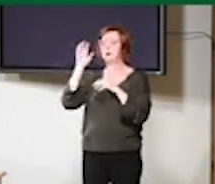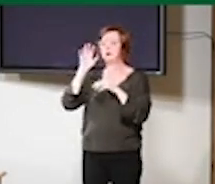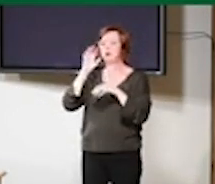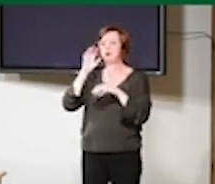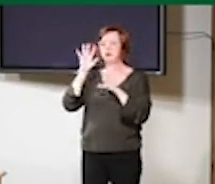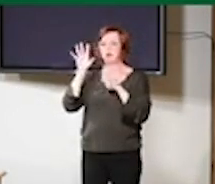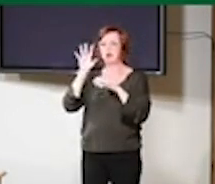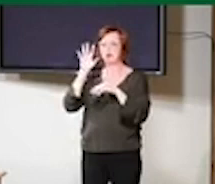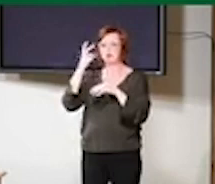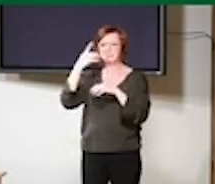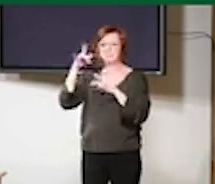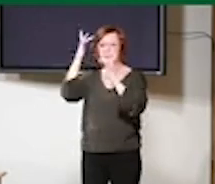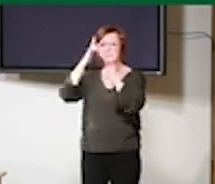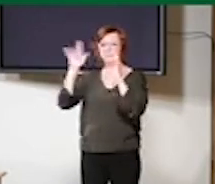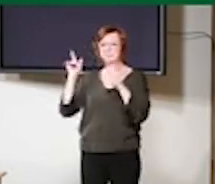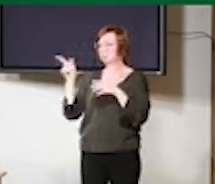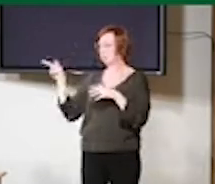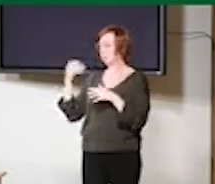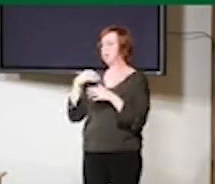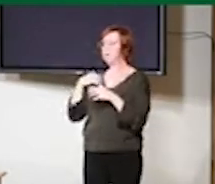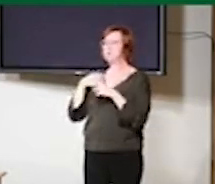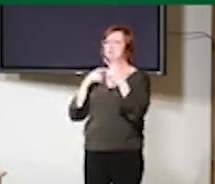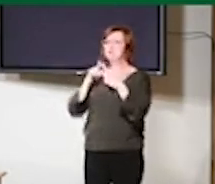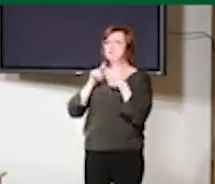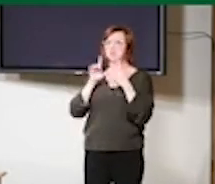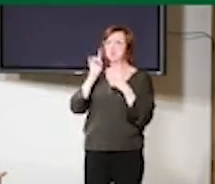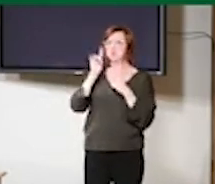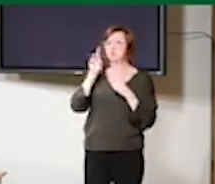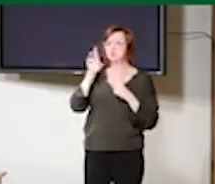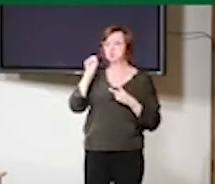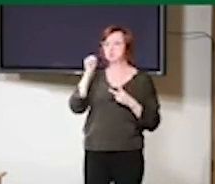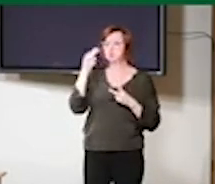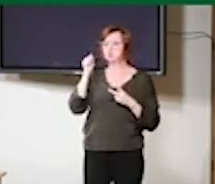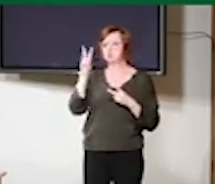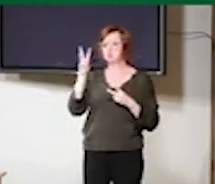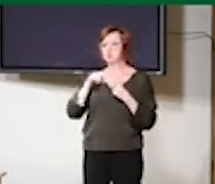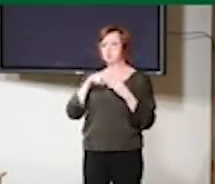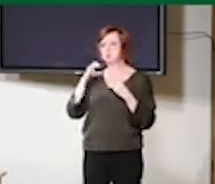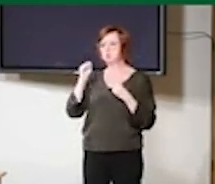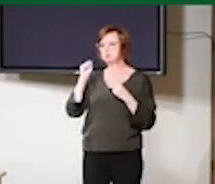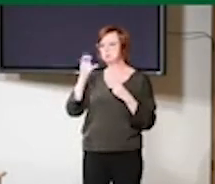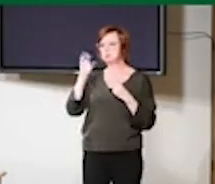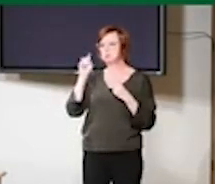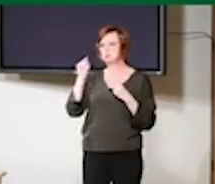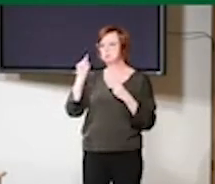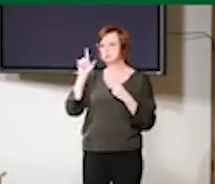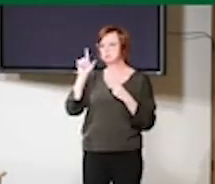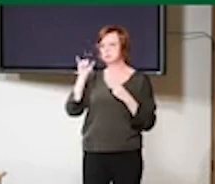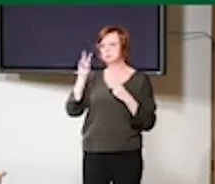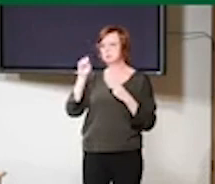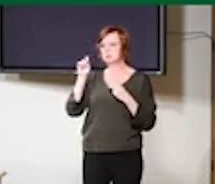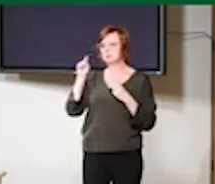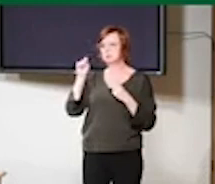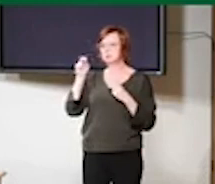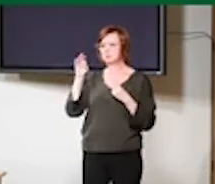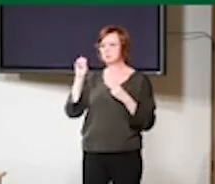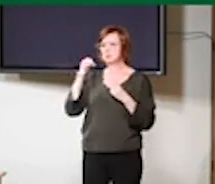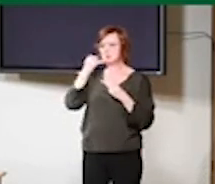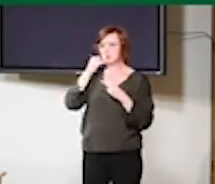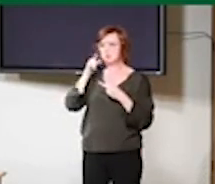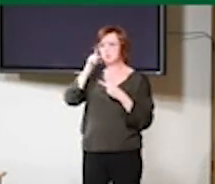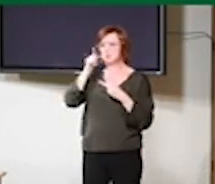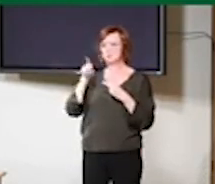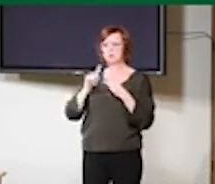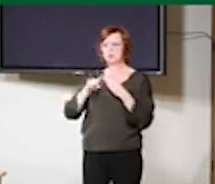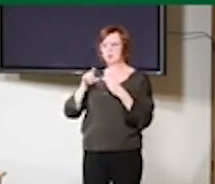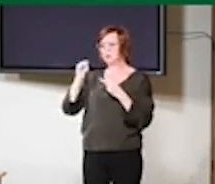line. Would either of you like to add anything to that question? Good afternoon. It's Susan Shaw. Scott Livingstone is